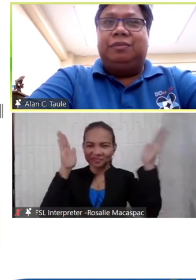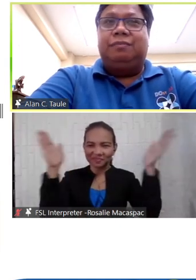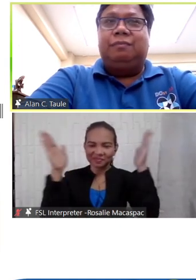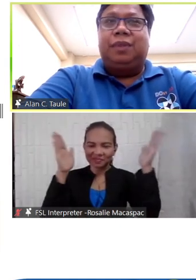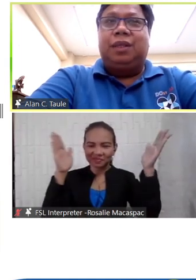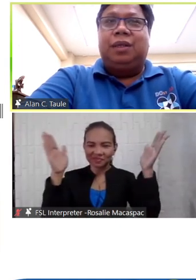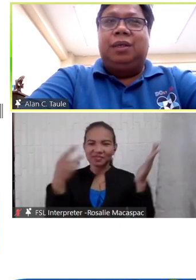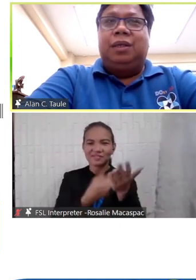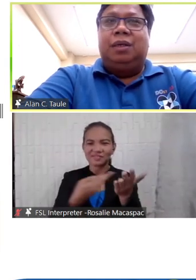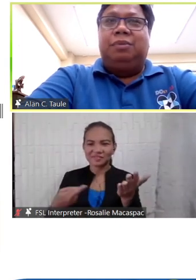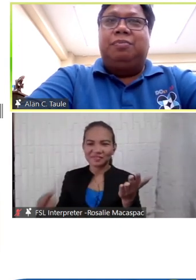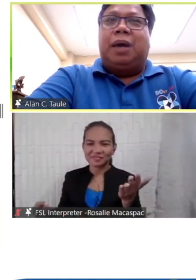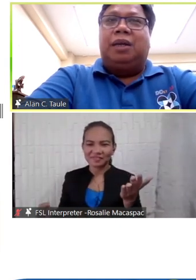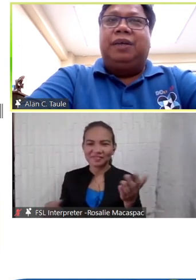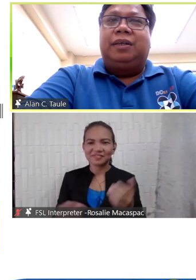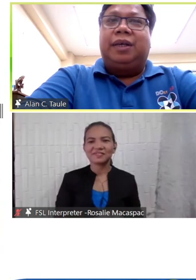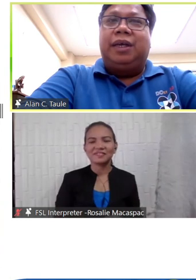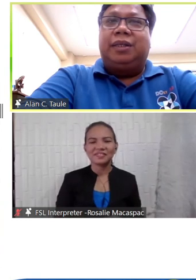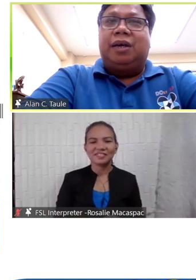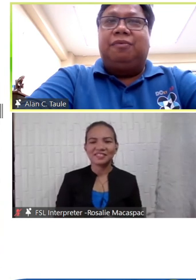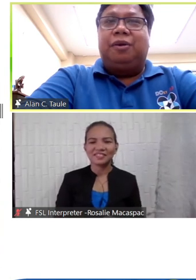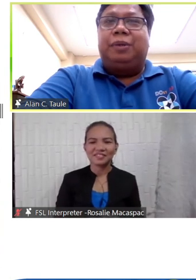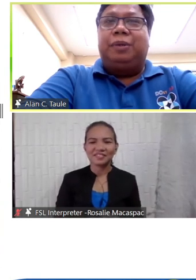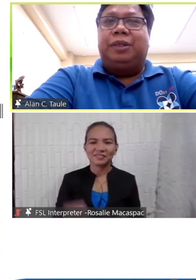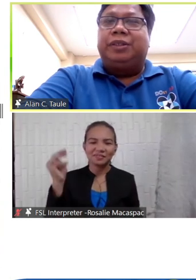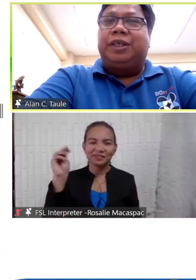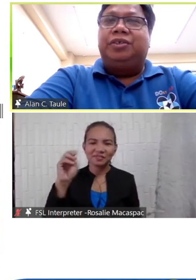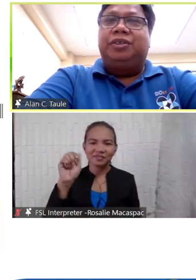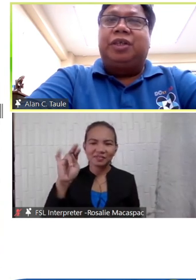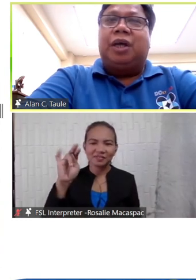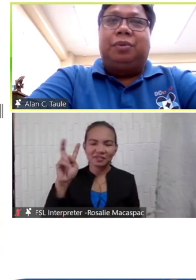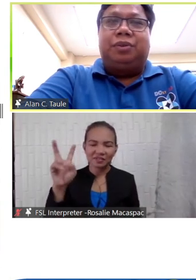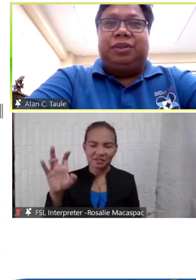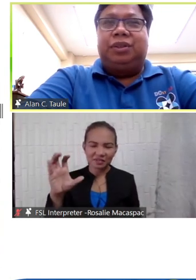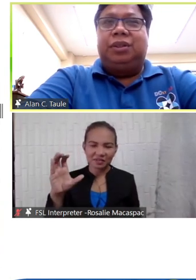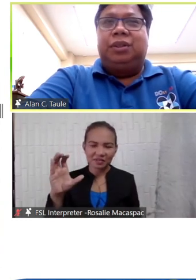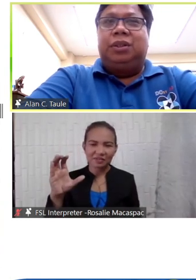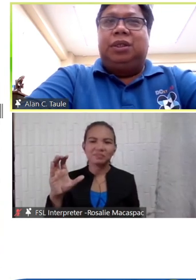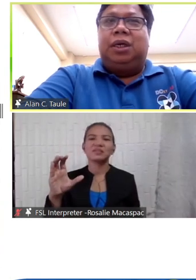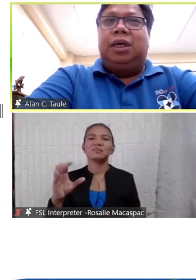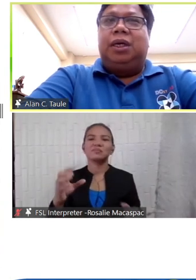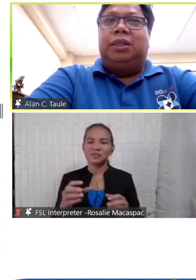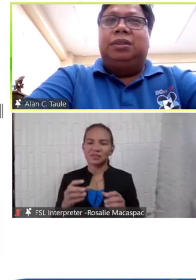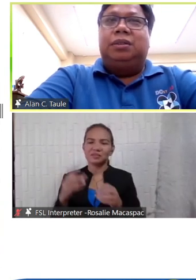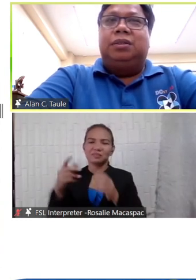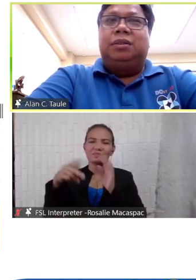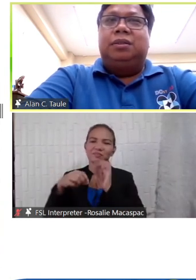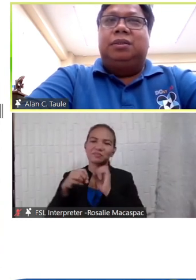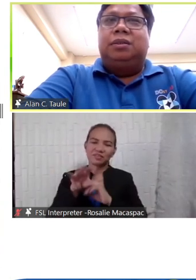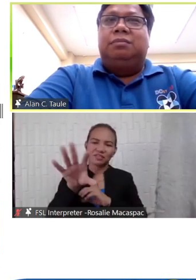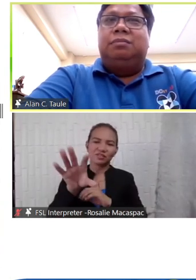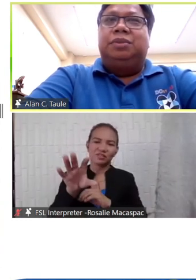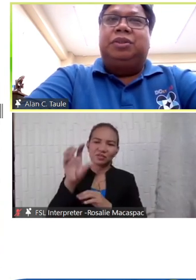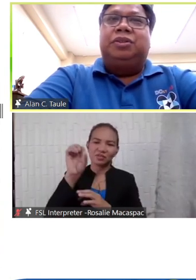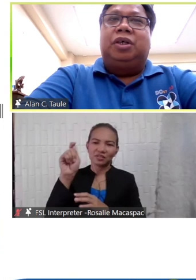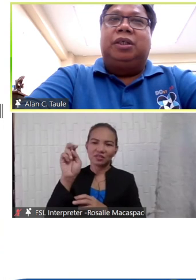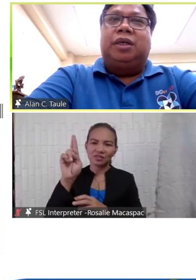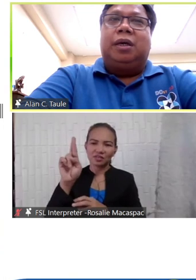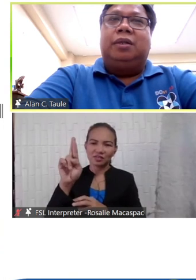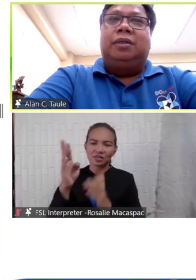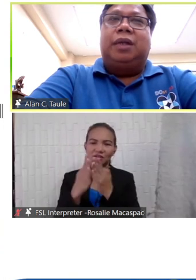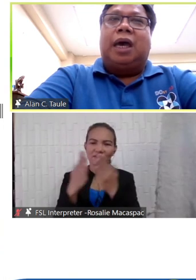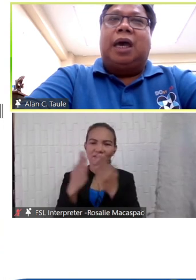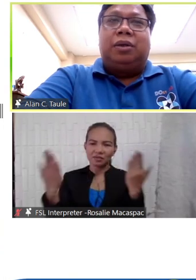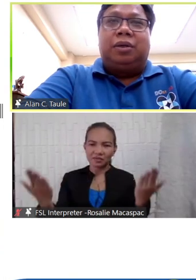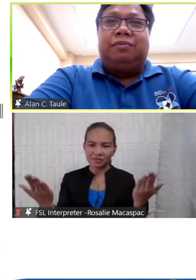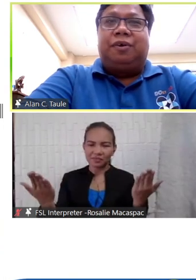resources. Ms. Maribik Narquita for her presentation on Starbucks. And Mr.